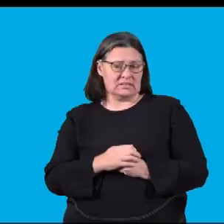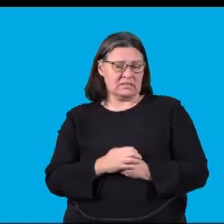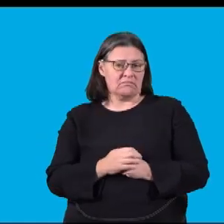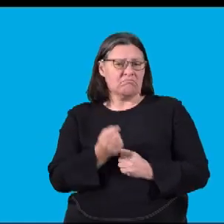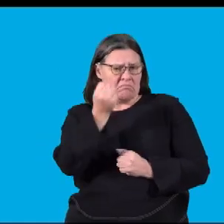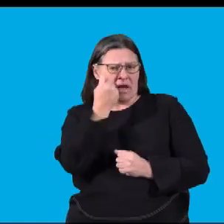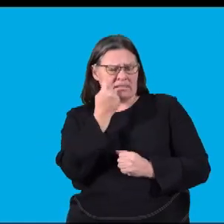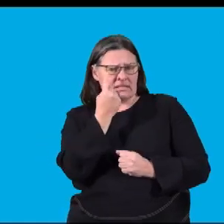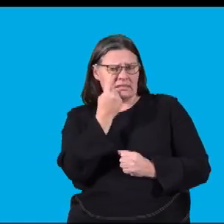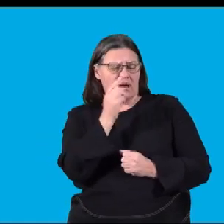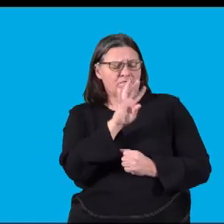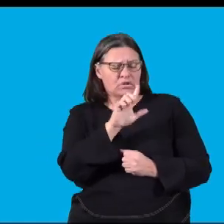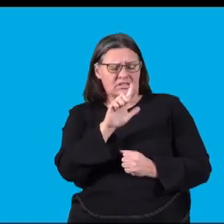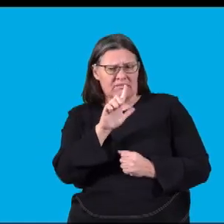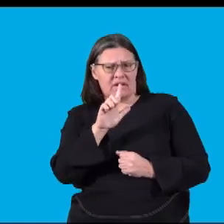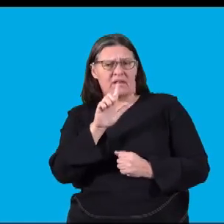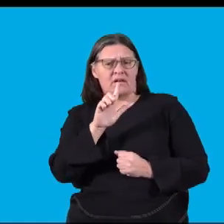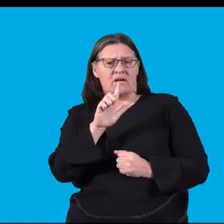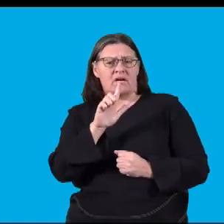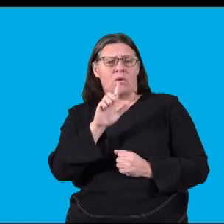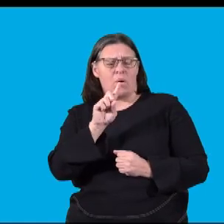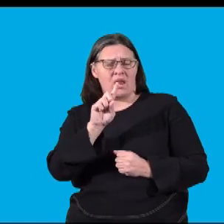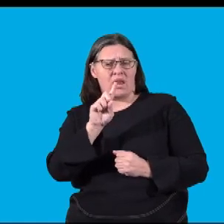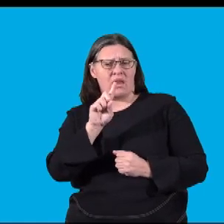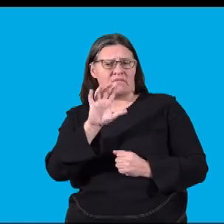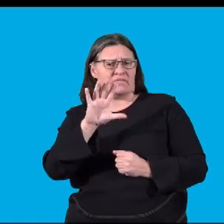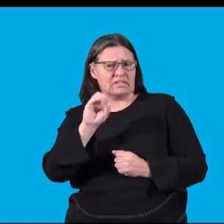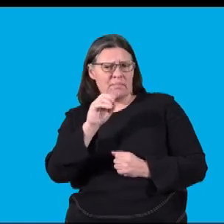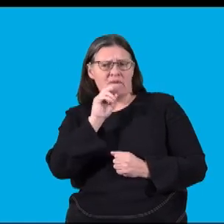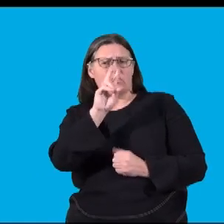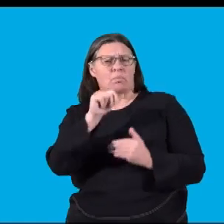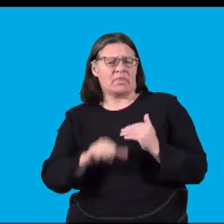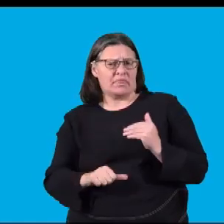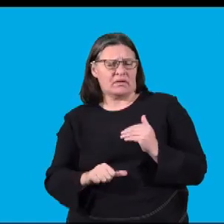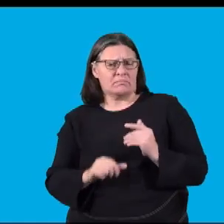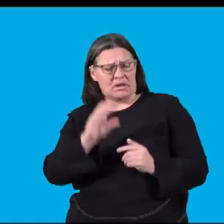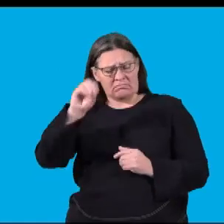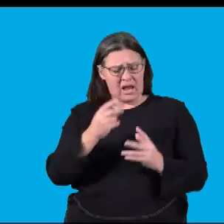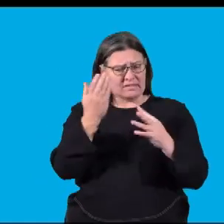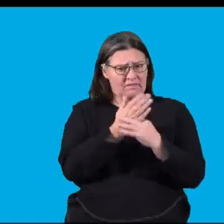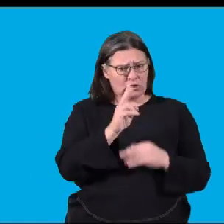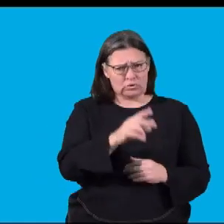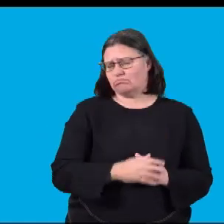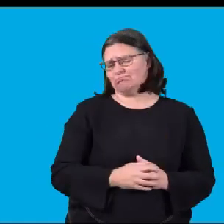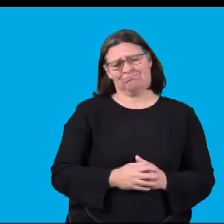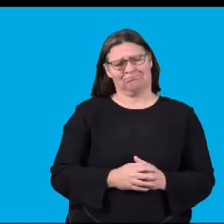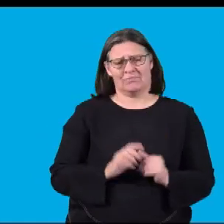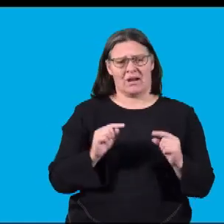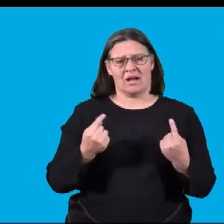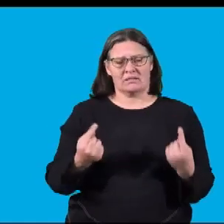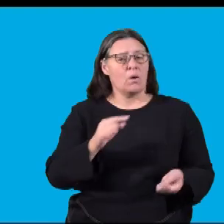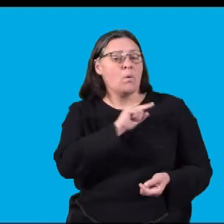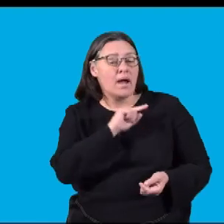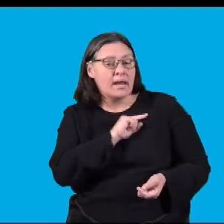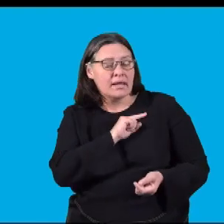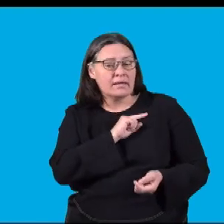47,150. We understand that this is for 2 months. So can I take this amount and divide it by 2? Certainly